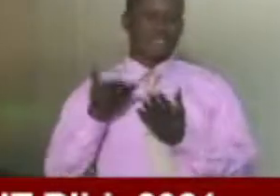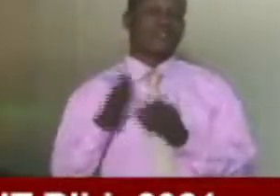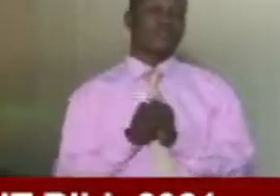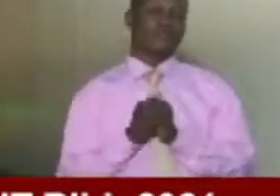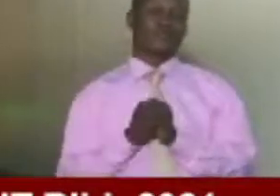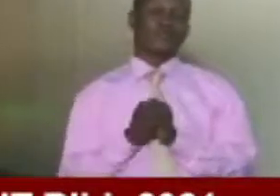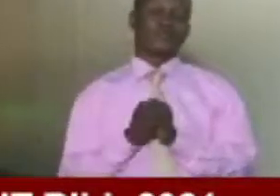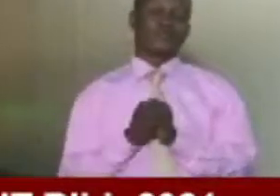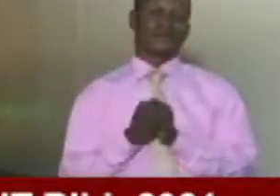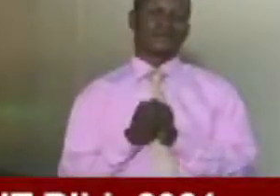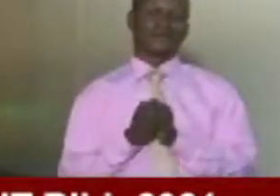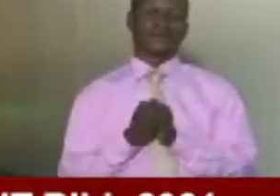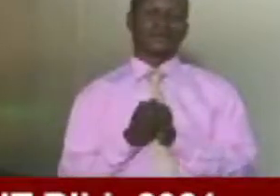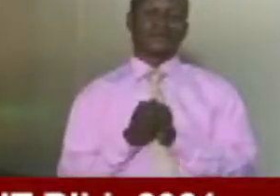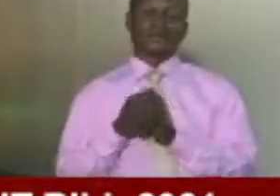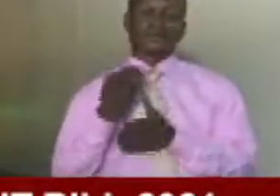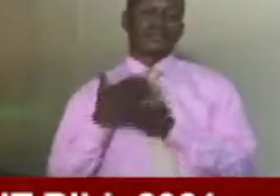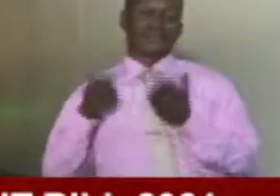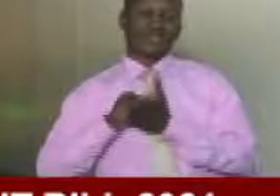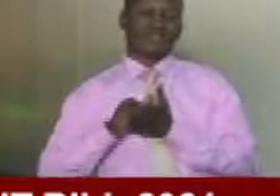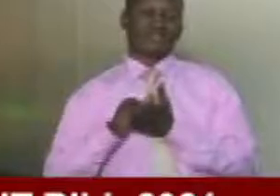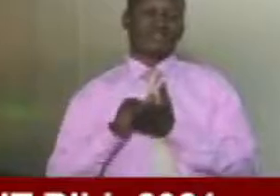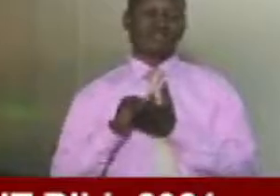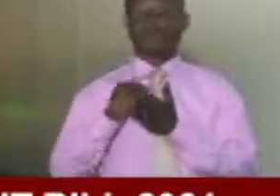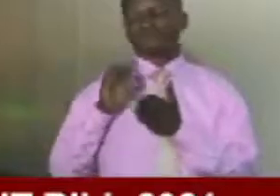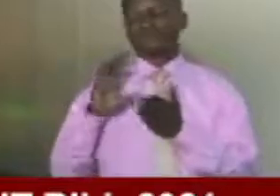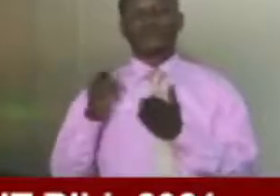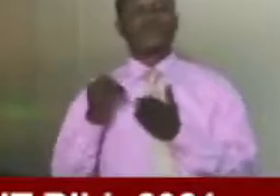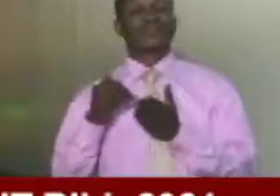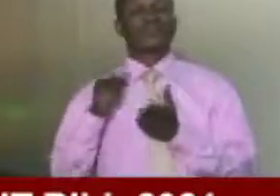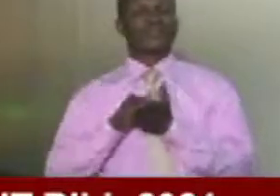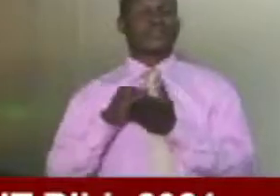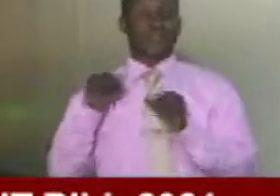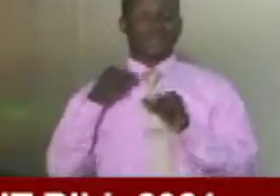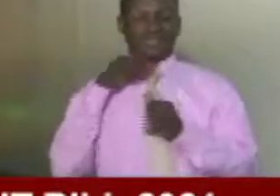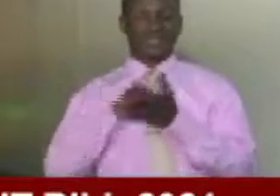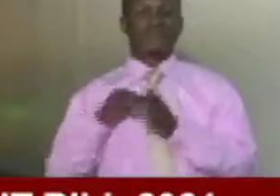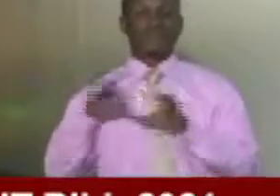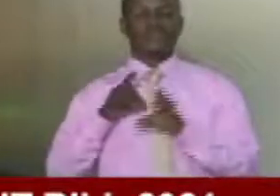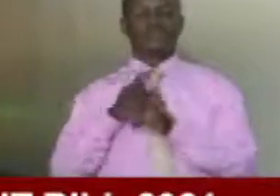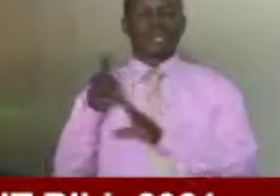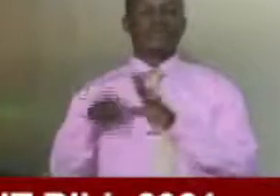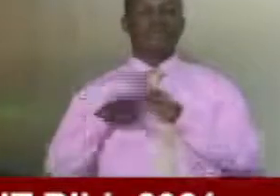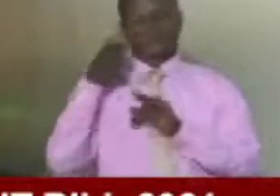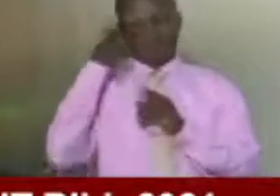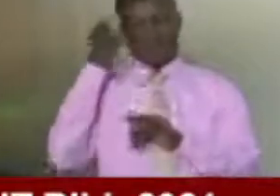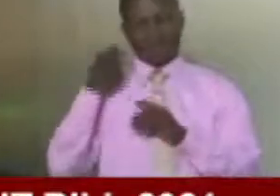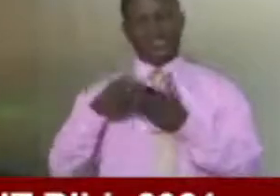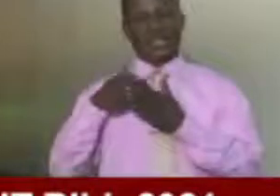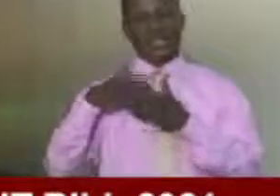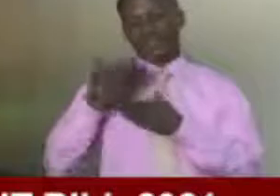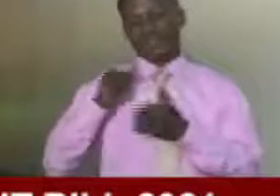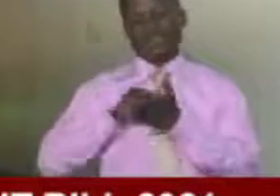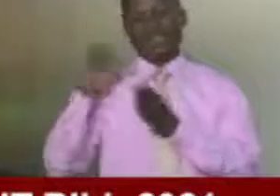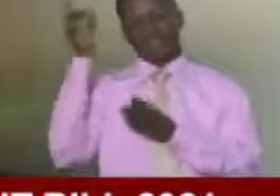Well, idealistic, if you are idealizing, you can say do direct primaries, because you can say, well, after all, democracy